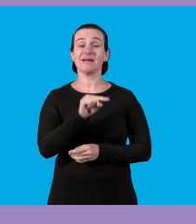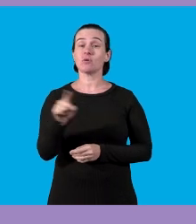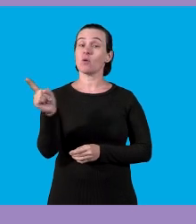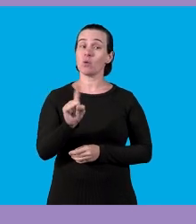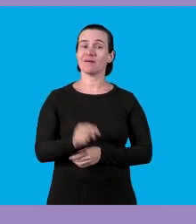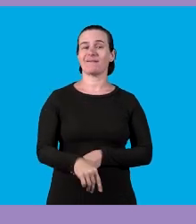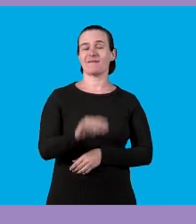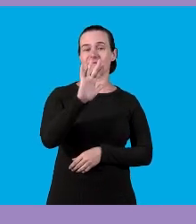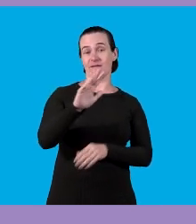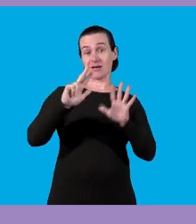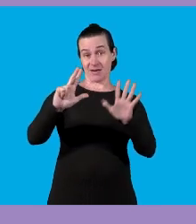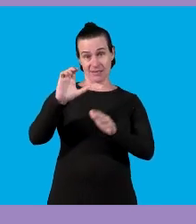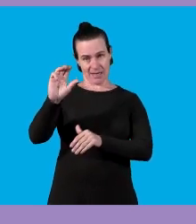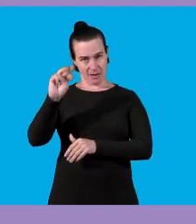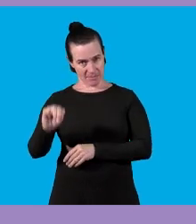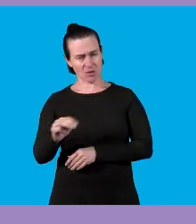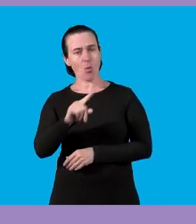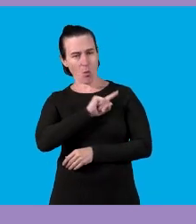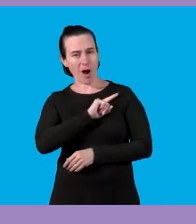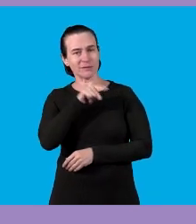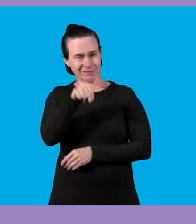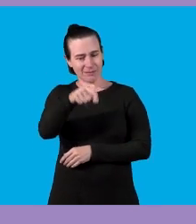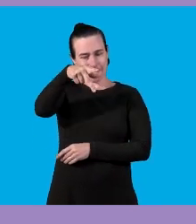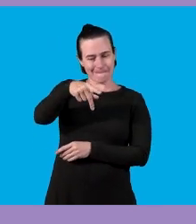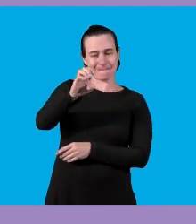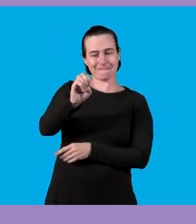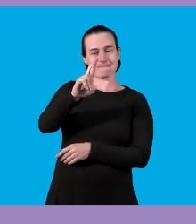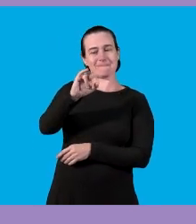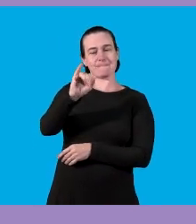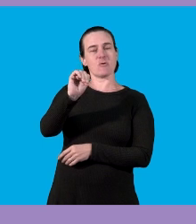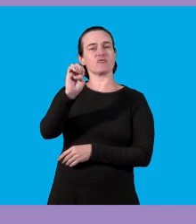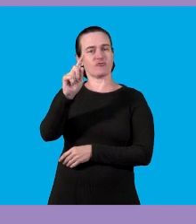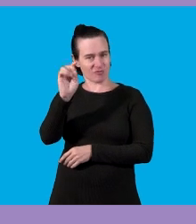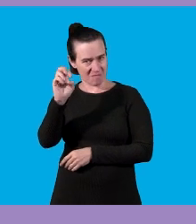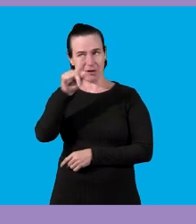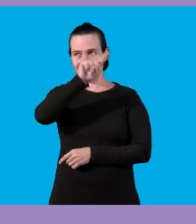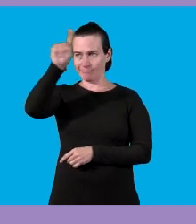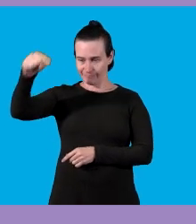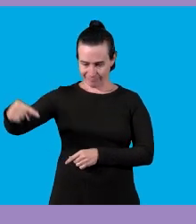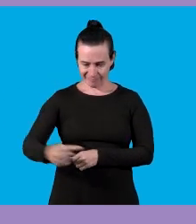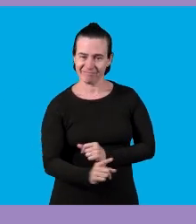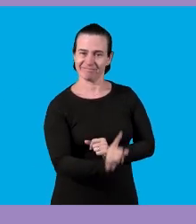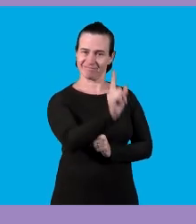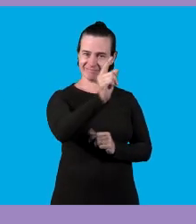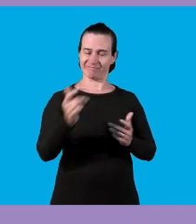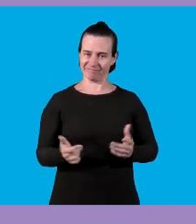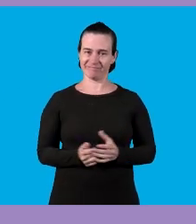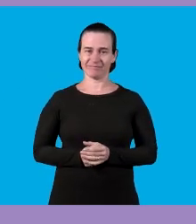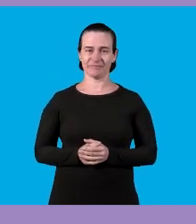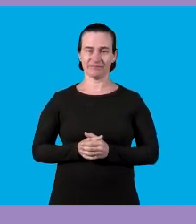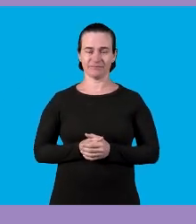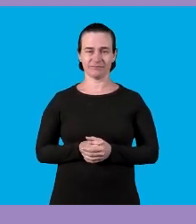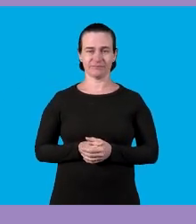ML equals to 58 centimeters, because that is the perimeter. So perimeter is the